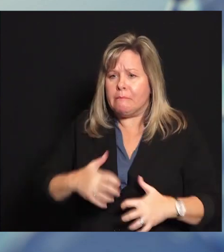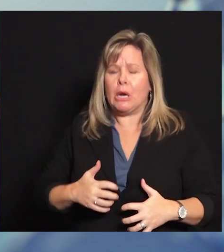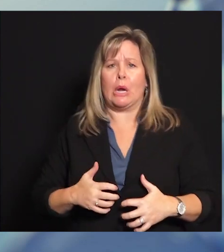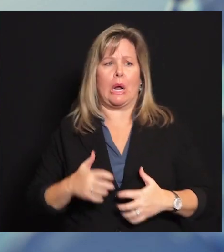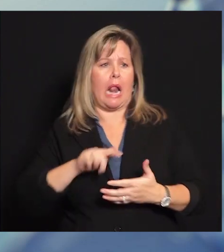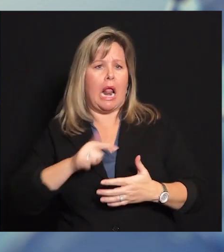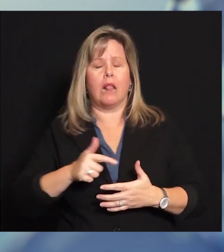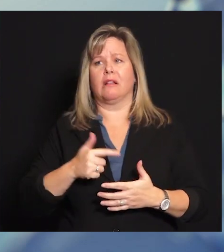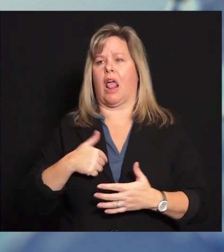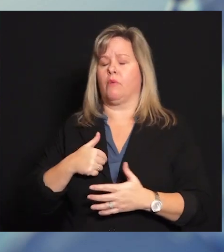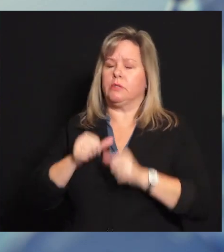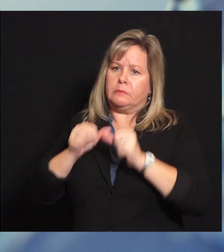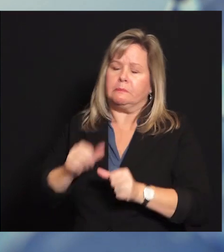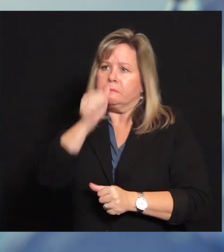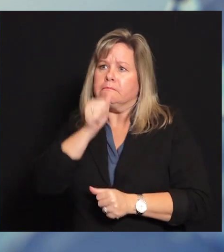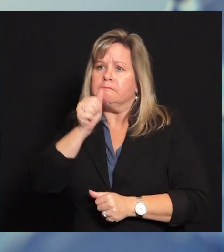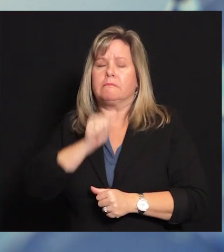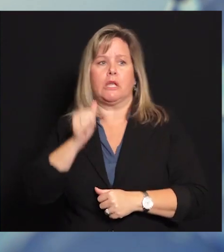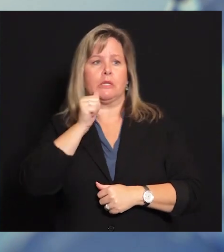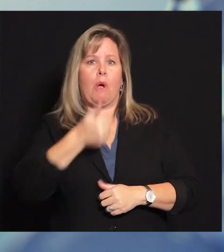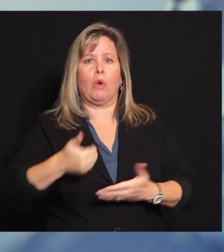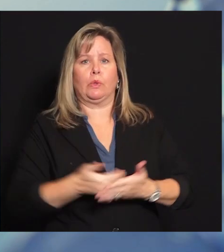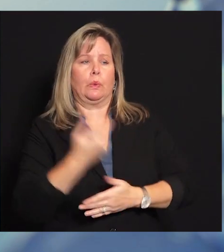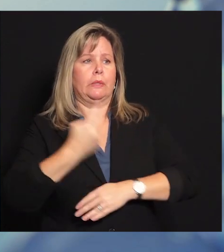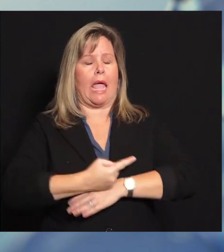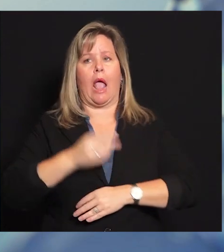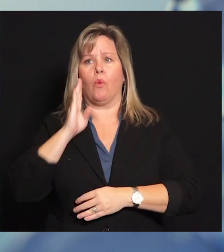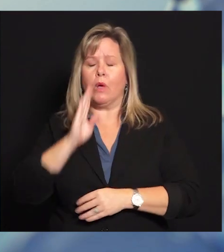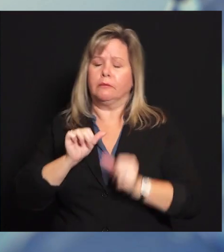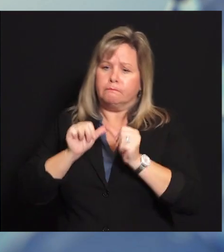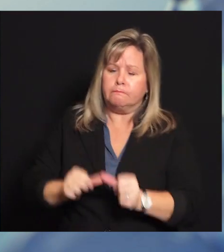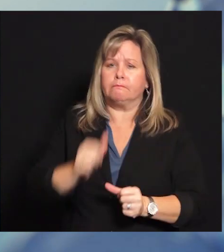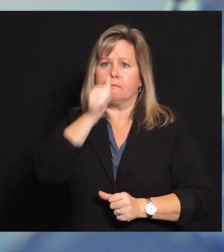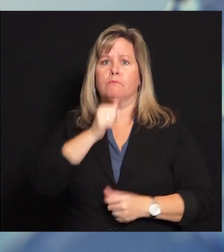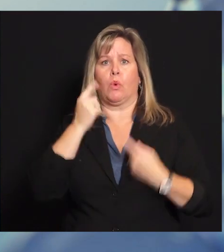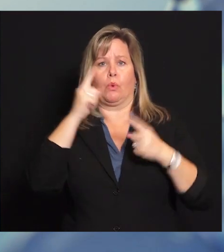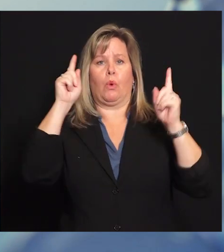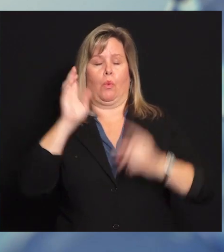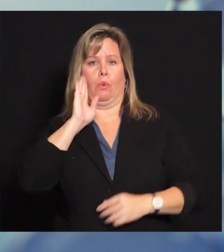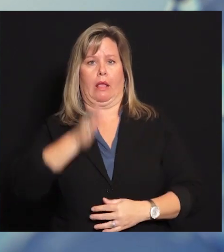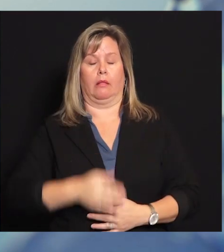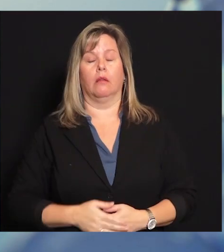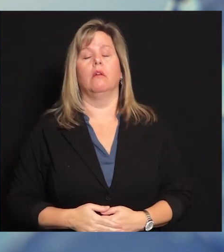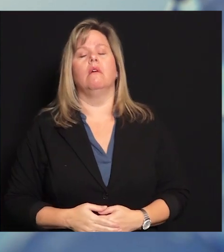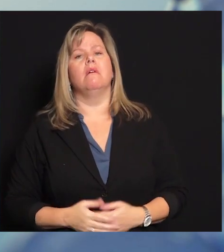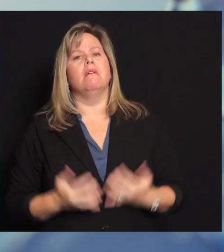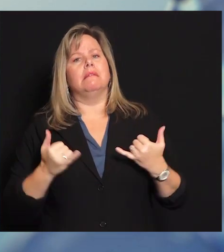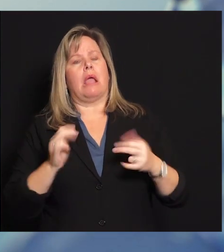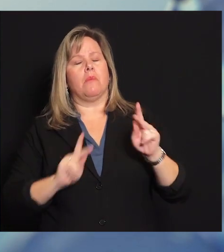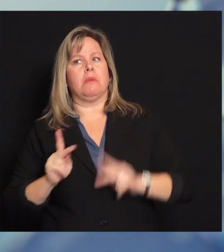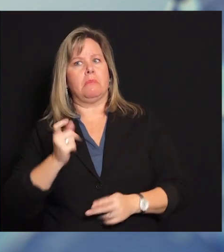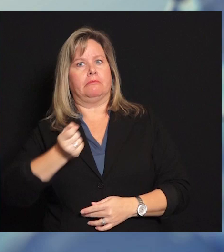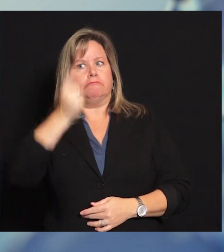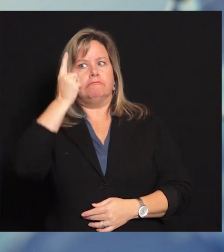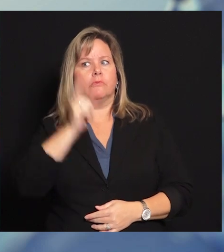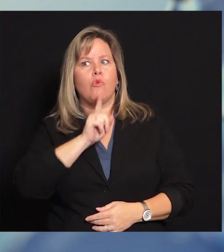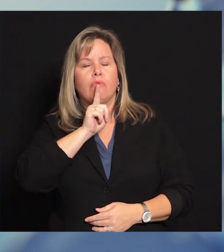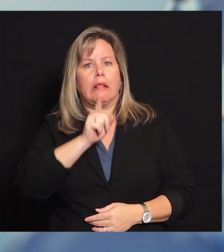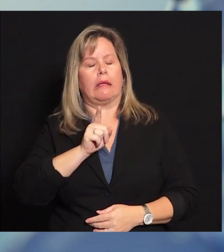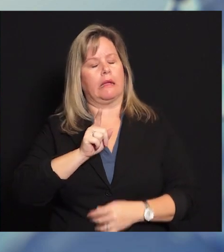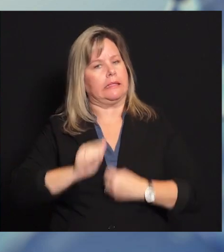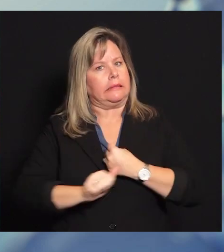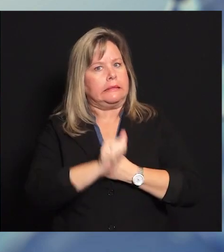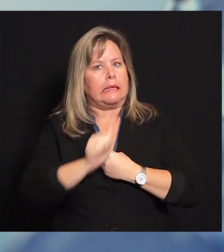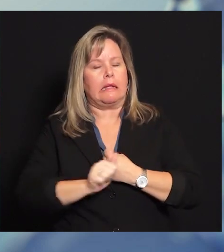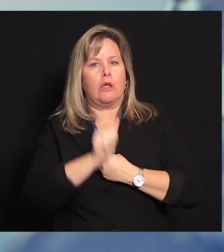going to see tomorrow. Tomorrow's a new day. Many people are sadly coming to the reality that COVID-19 is a real danger. And it's even